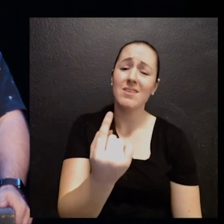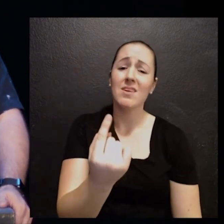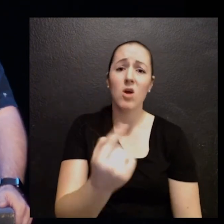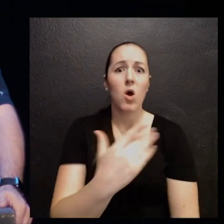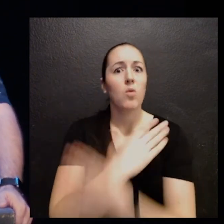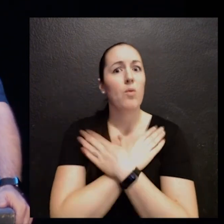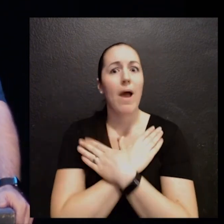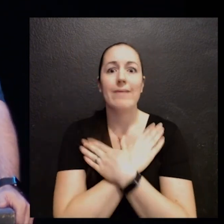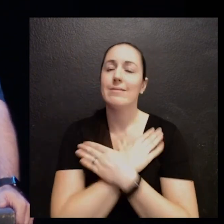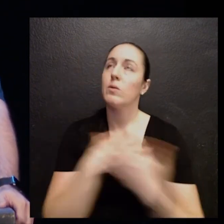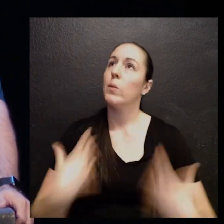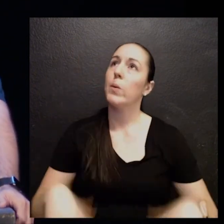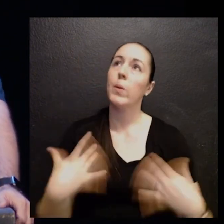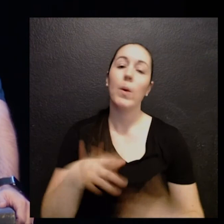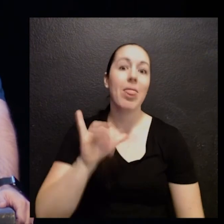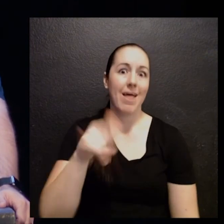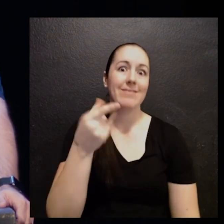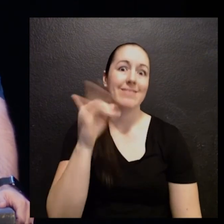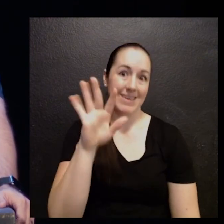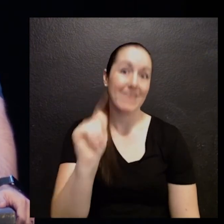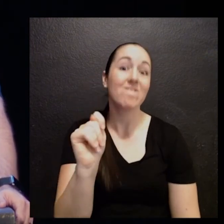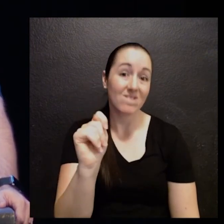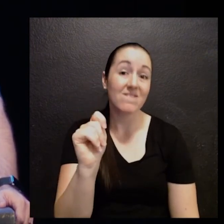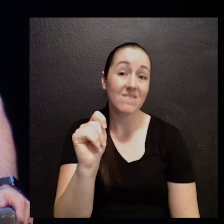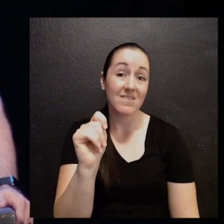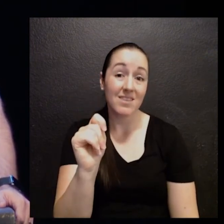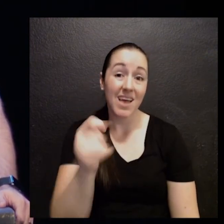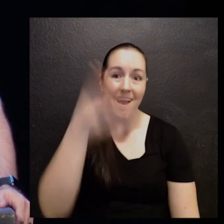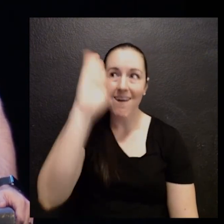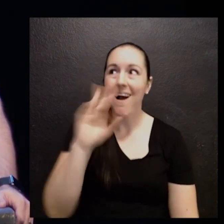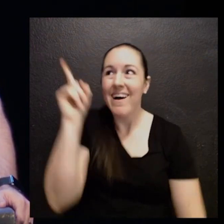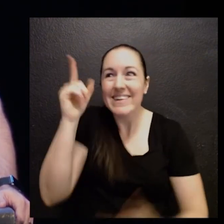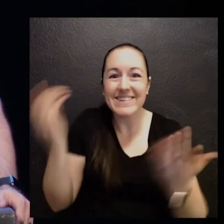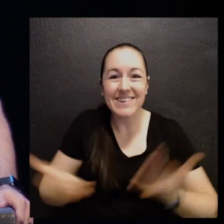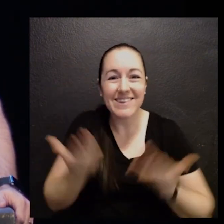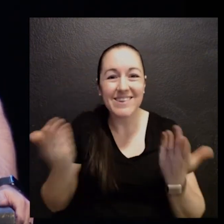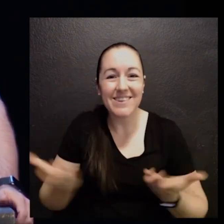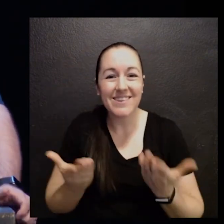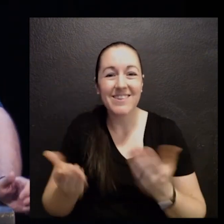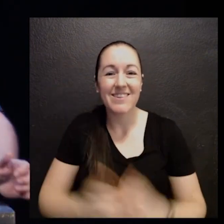a gift, and God is here.